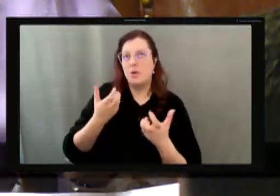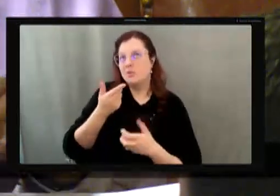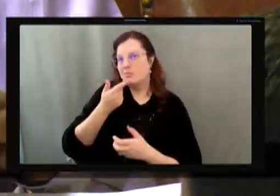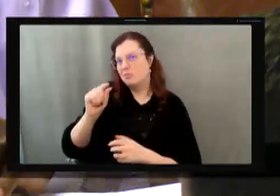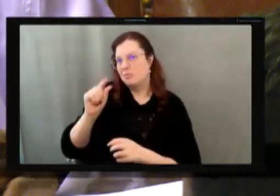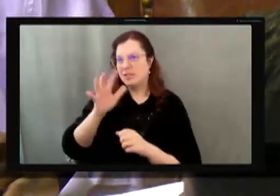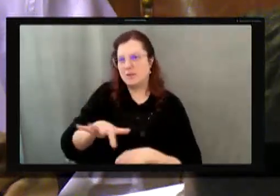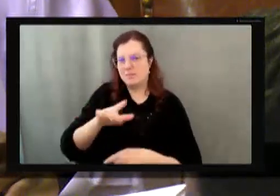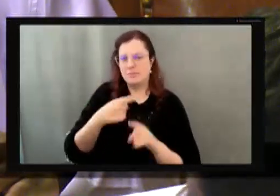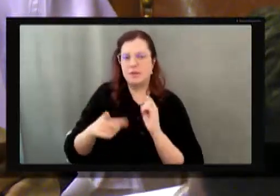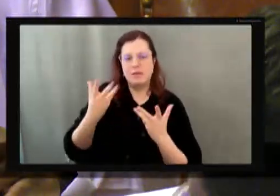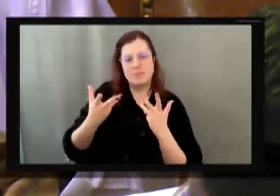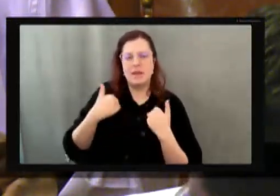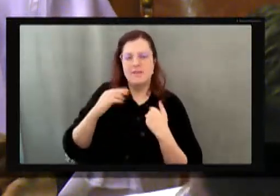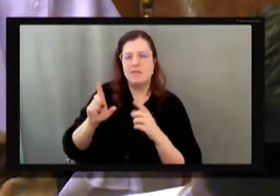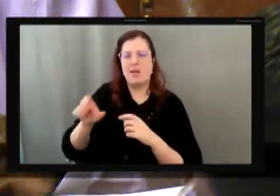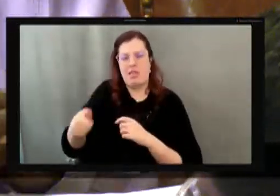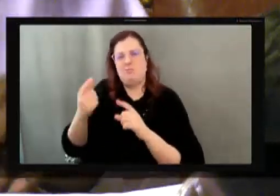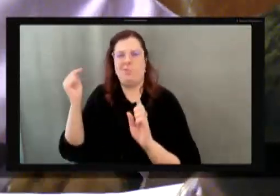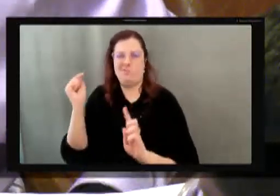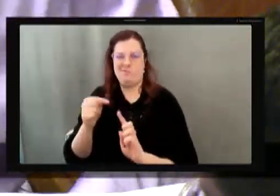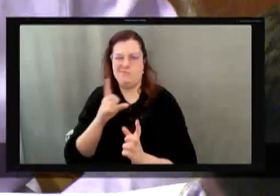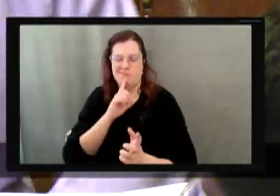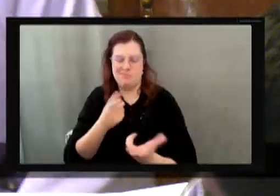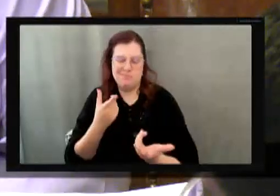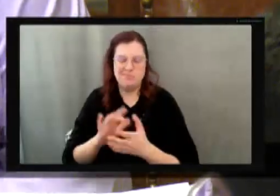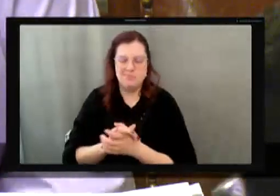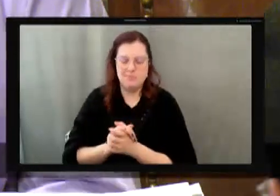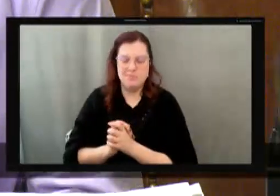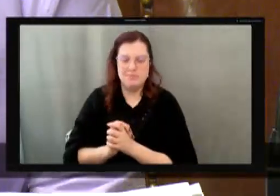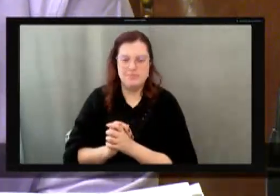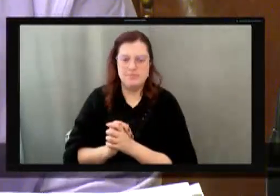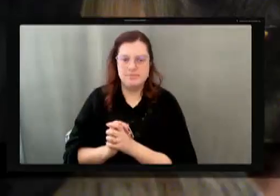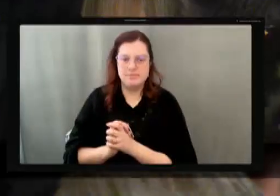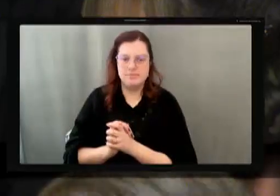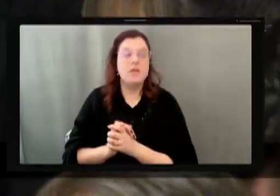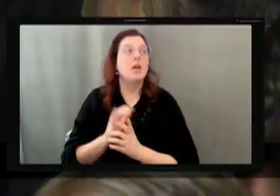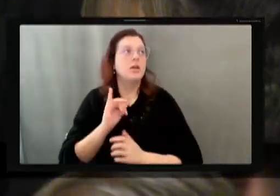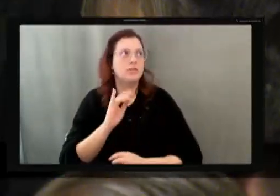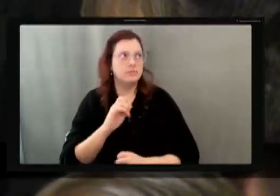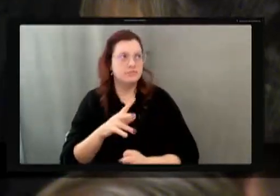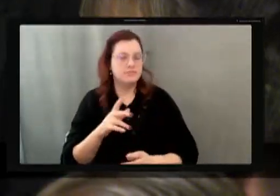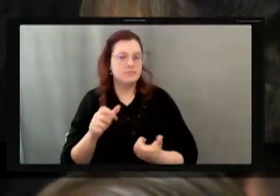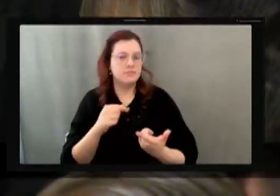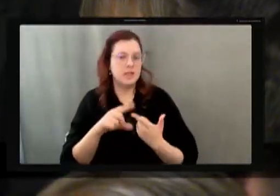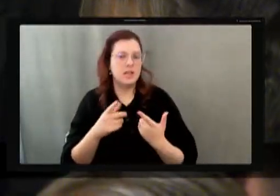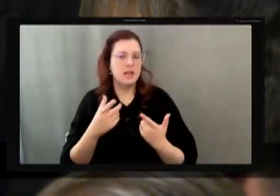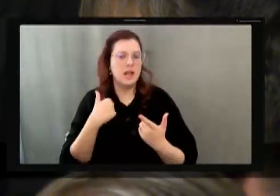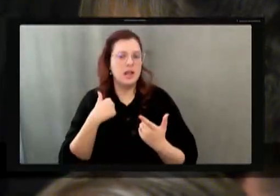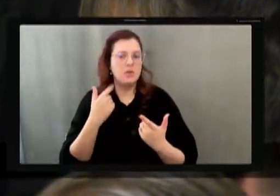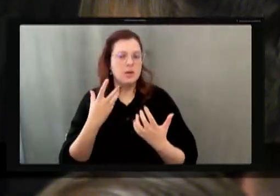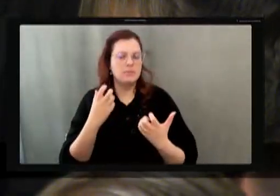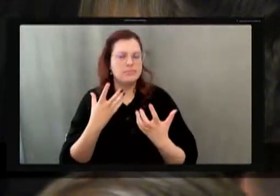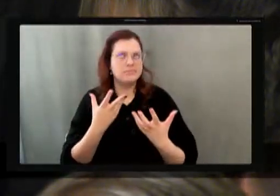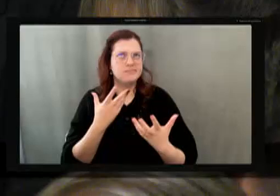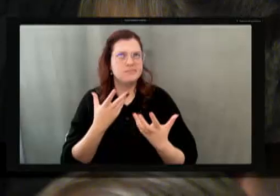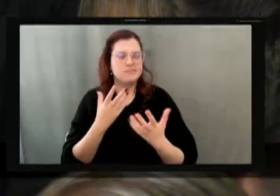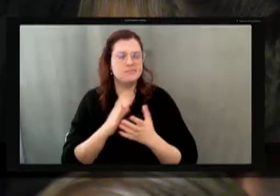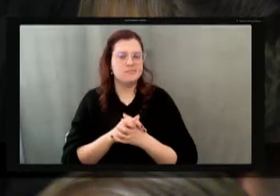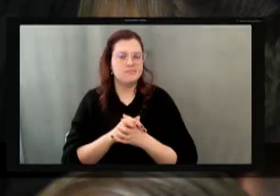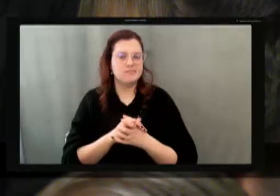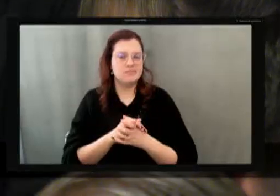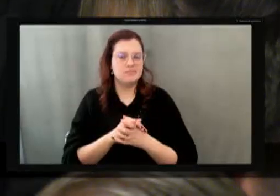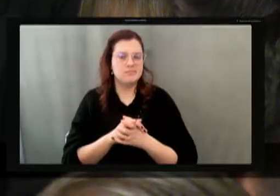different intention. And then they do something else. Okay, yeah. I mean, that's right. That is what it is. And again, I guess just to clear our Councilman